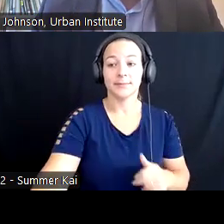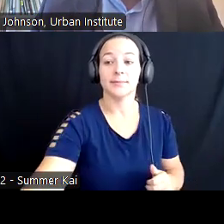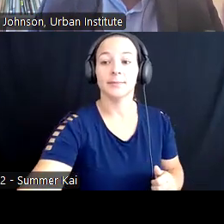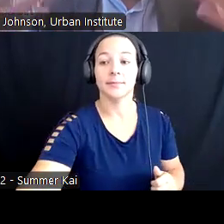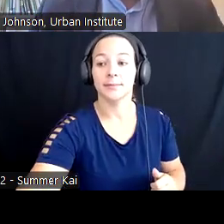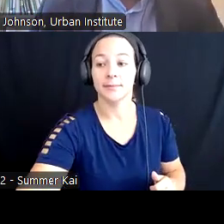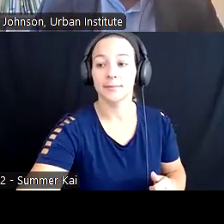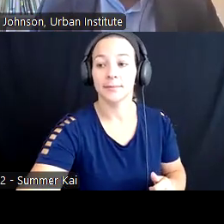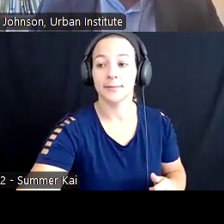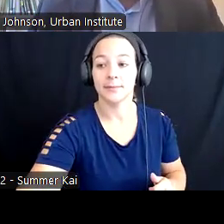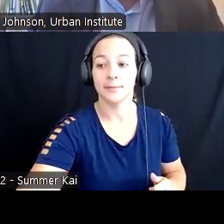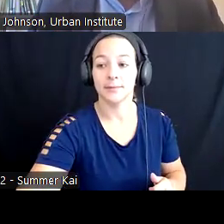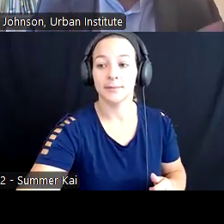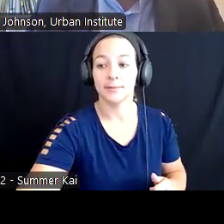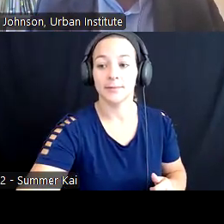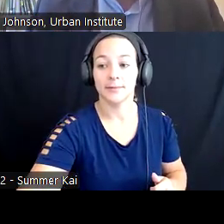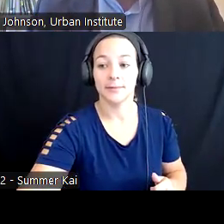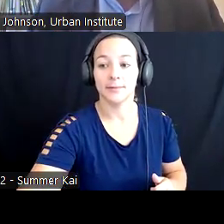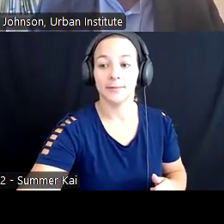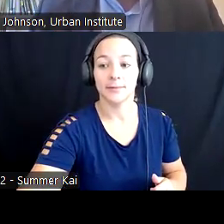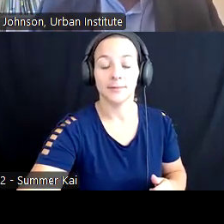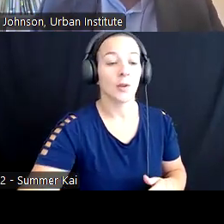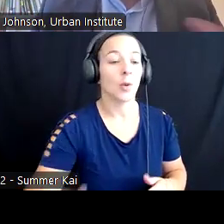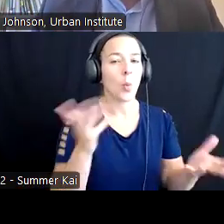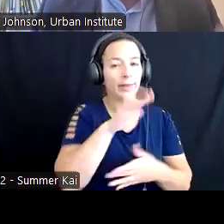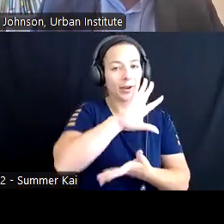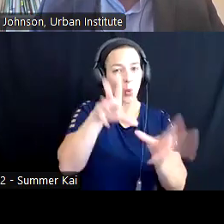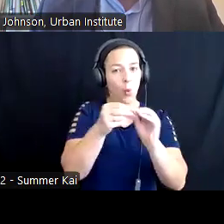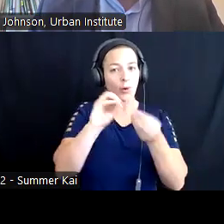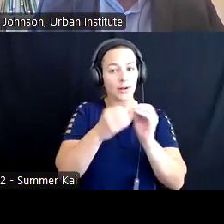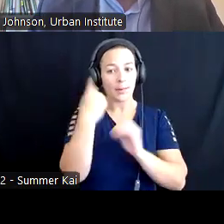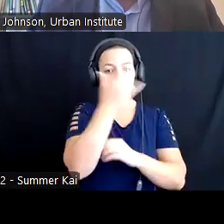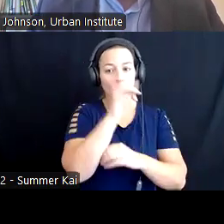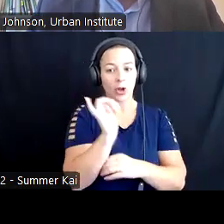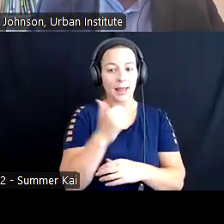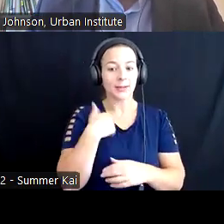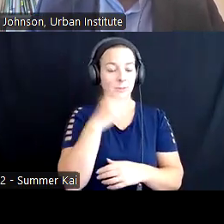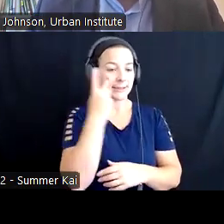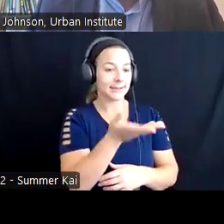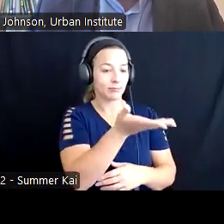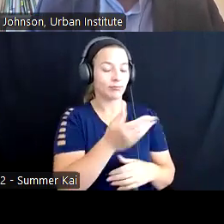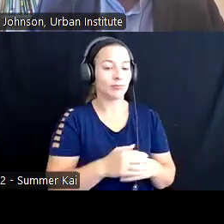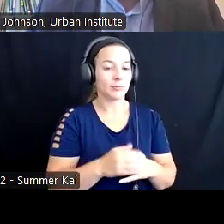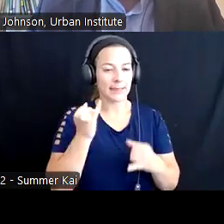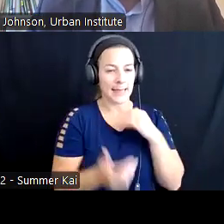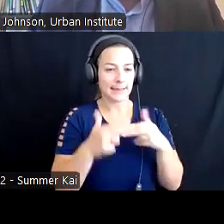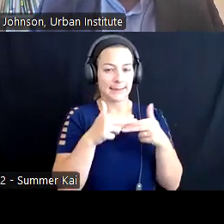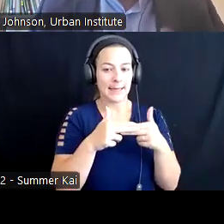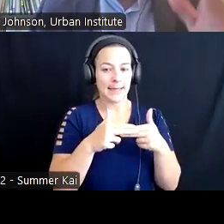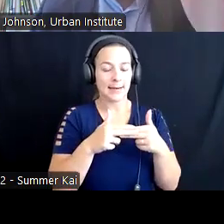research question: what do the total numbers look like? And we see on our last slide, if we could just go to that one,